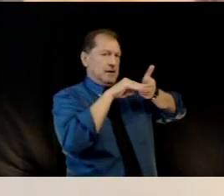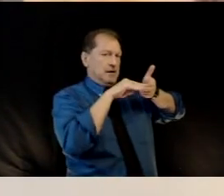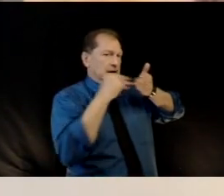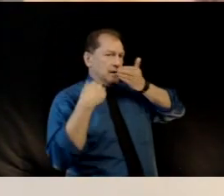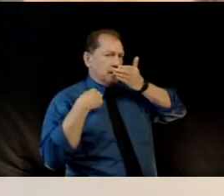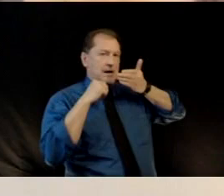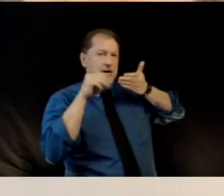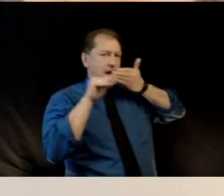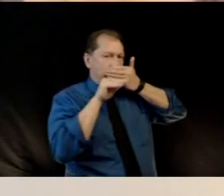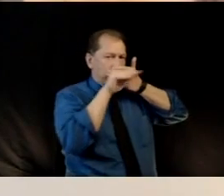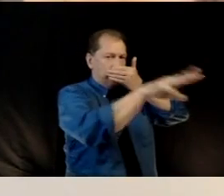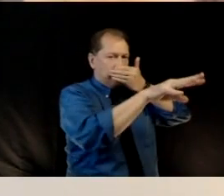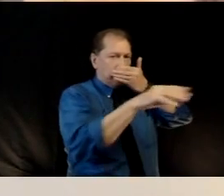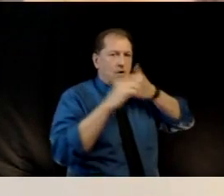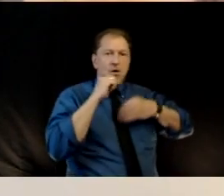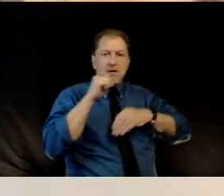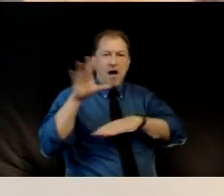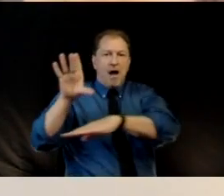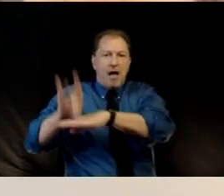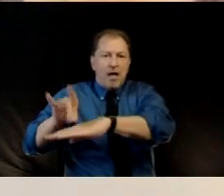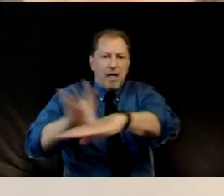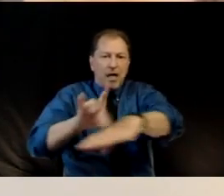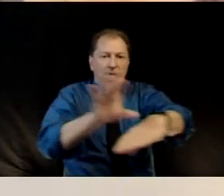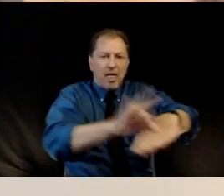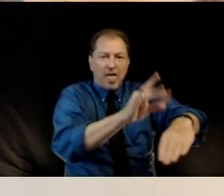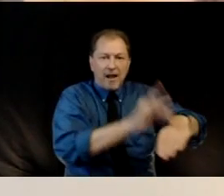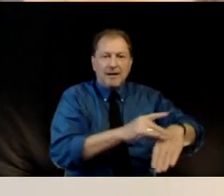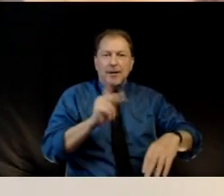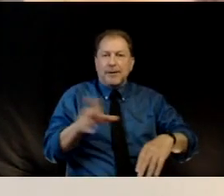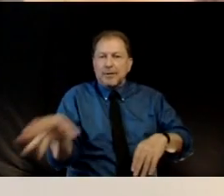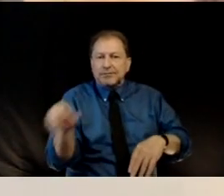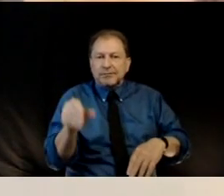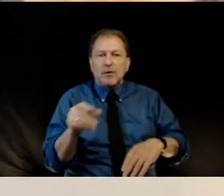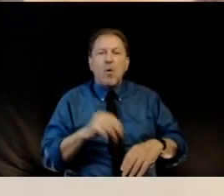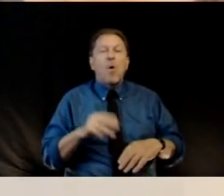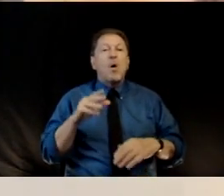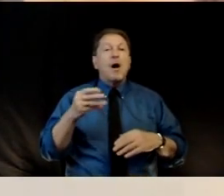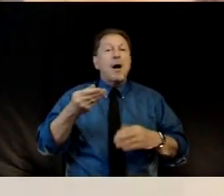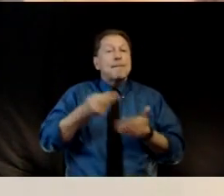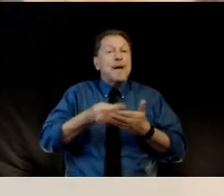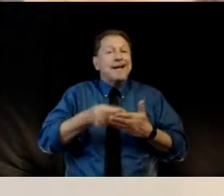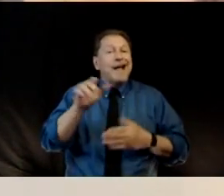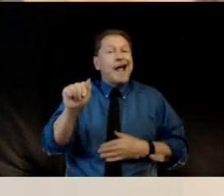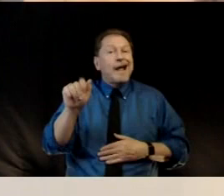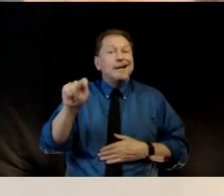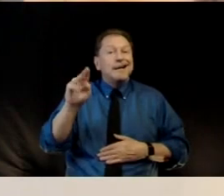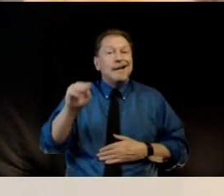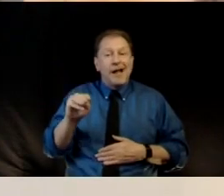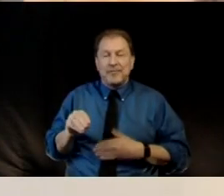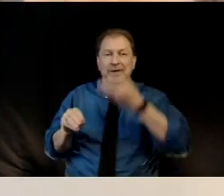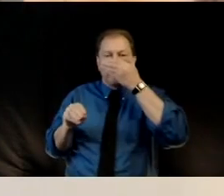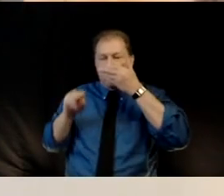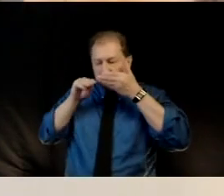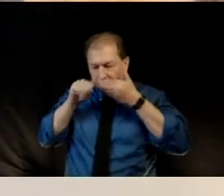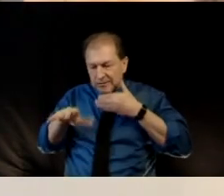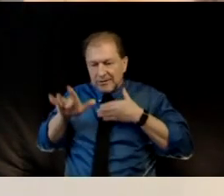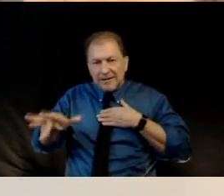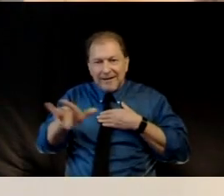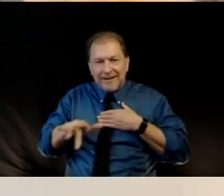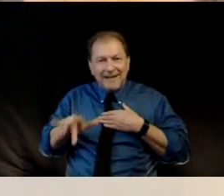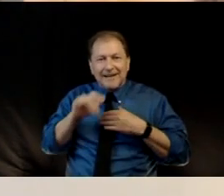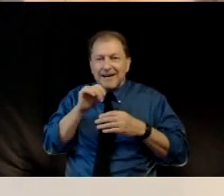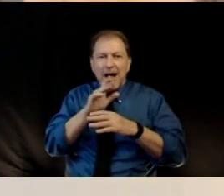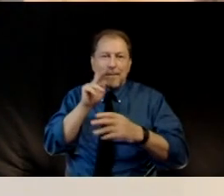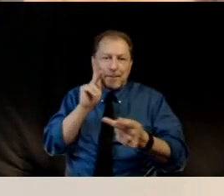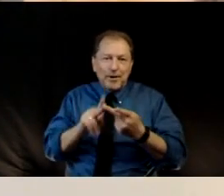onto grocery store boxes or ATM screens. But they're not perfect, and you can't wear them when you're eating and